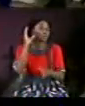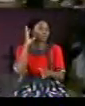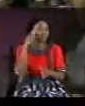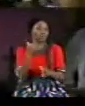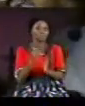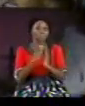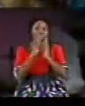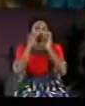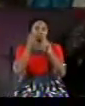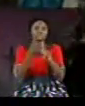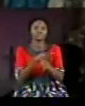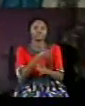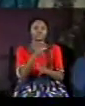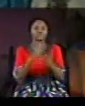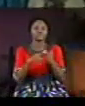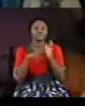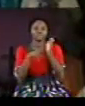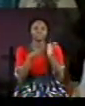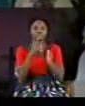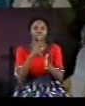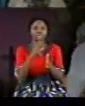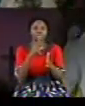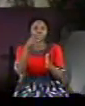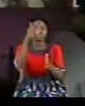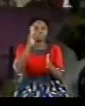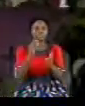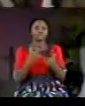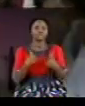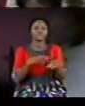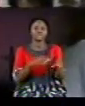to show God has done something for you.